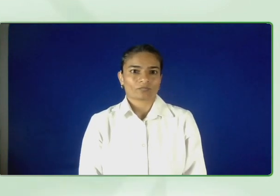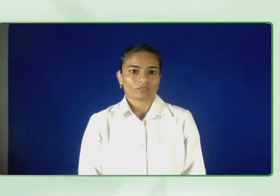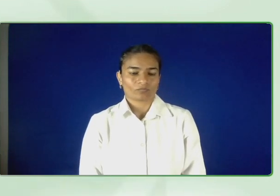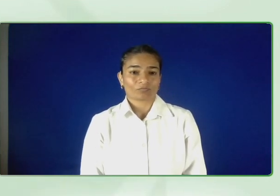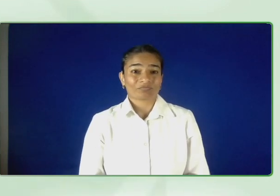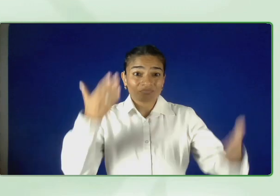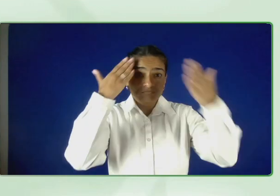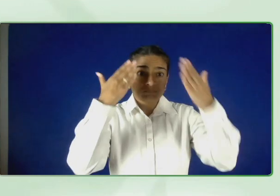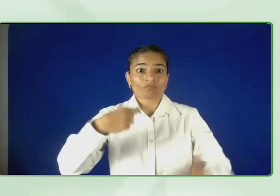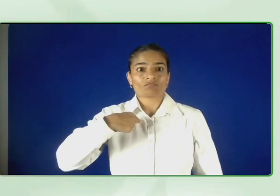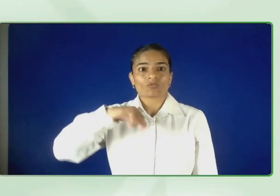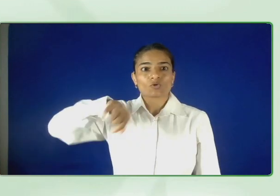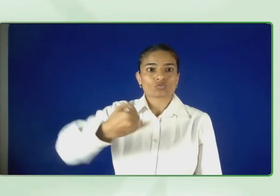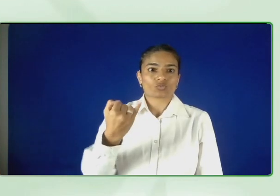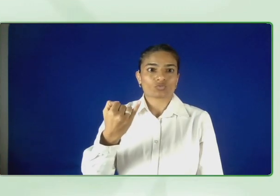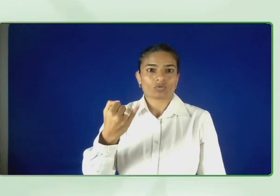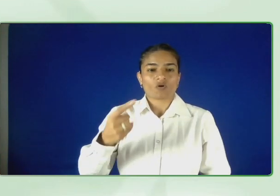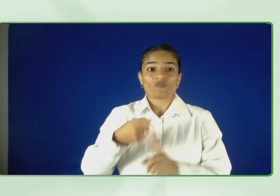Learning. Pleasure to be here.